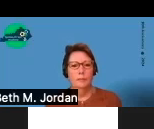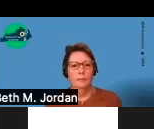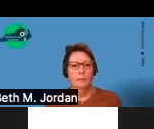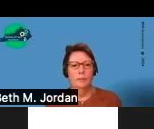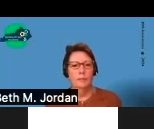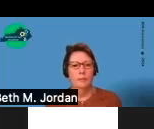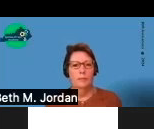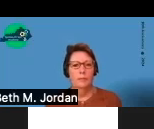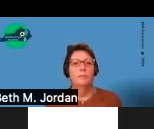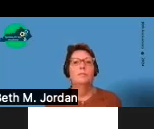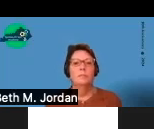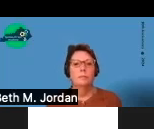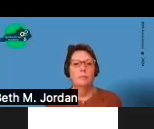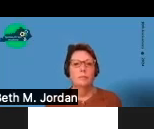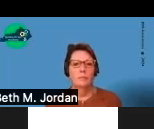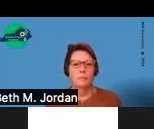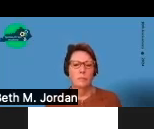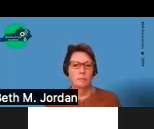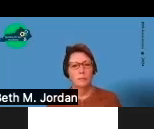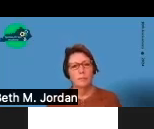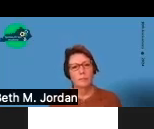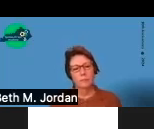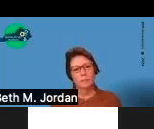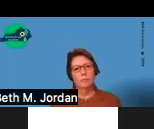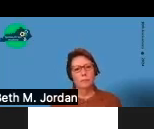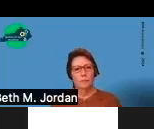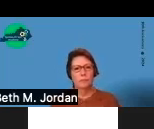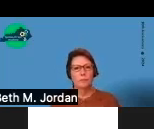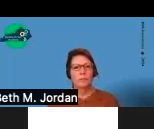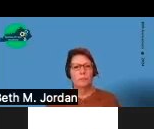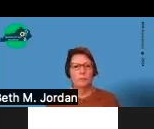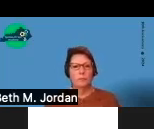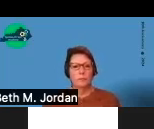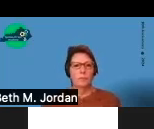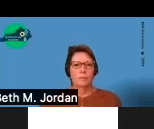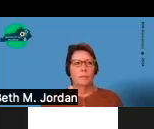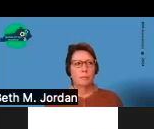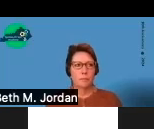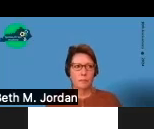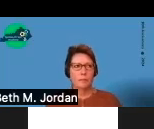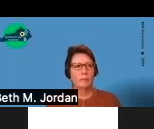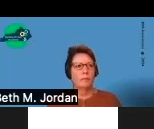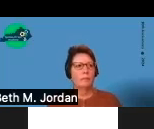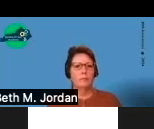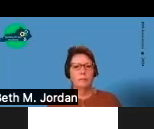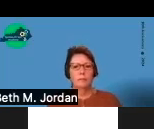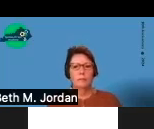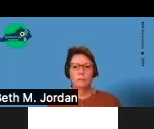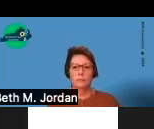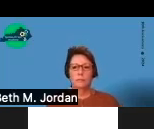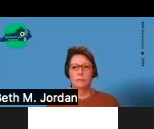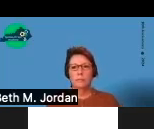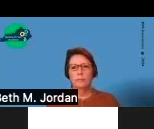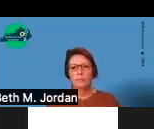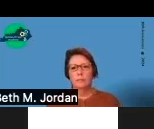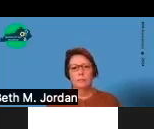1915I state plan amendment. The 1115 waiver has been with CMS for since last May, and that we're trying to work on